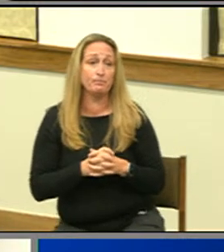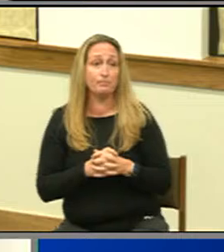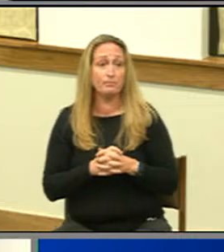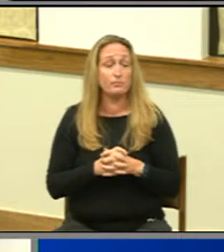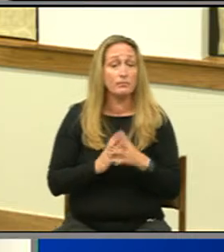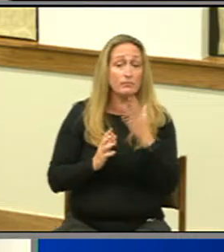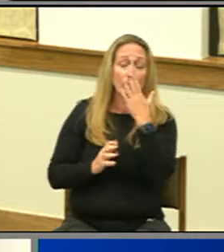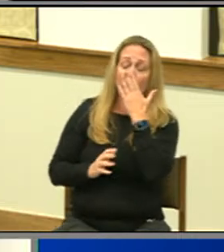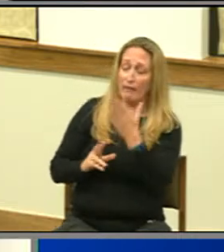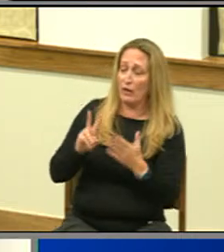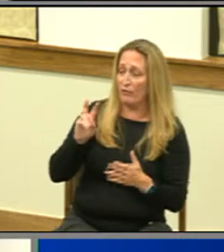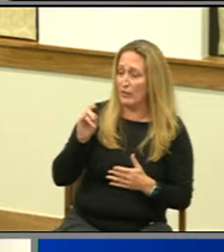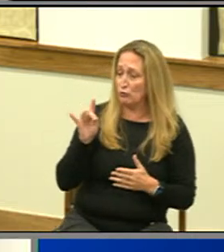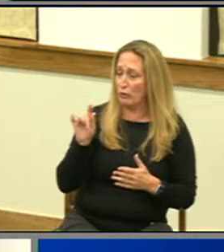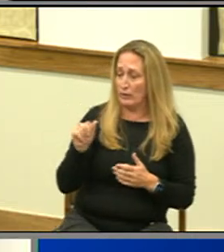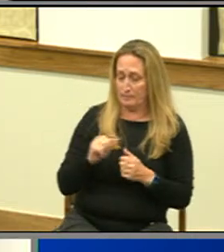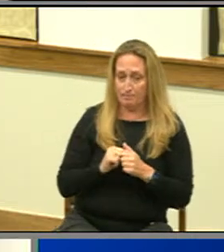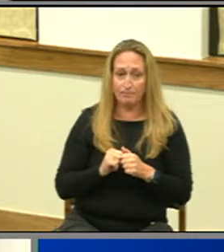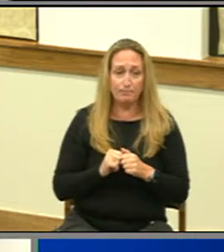Thank you, Victoria.